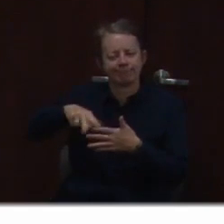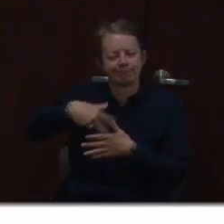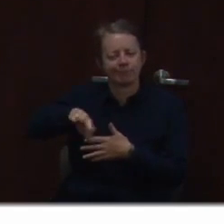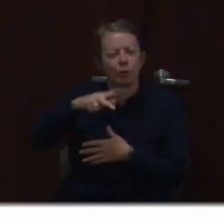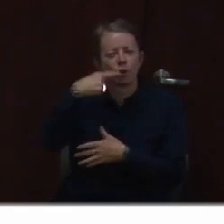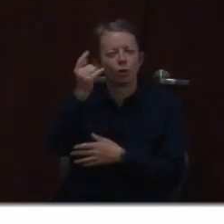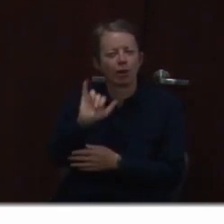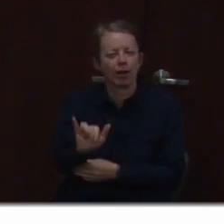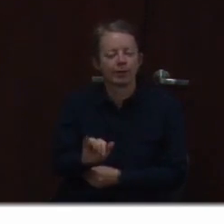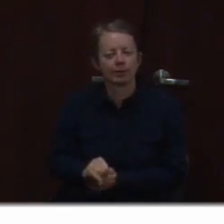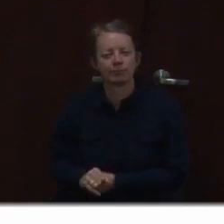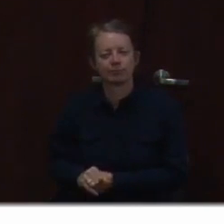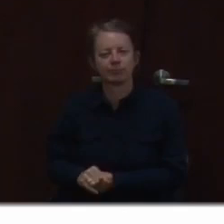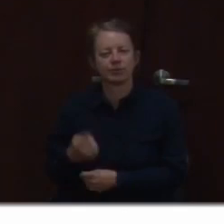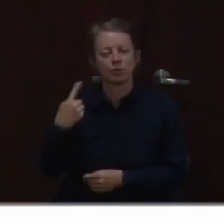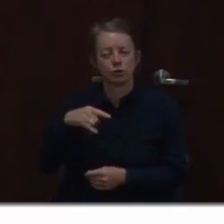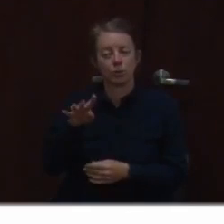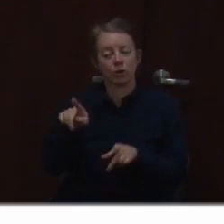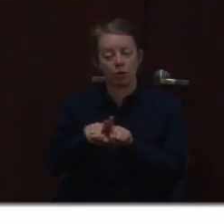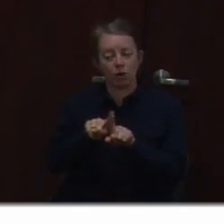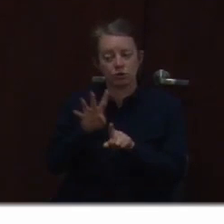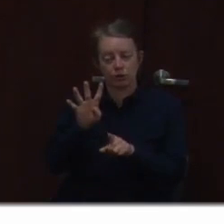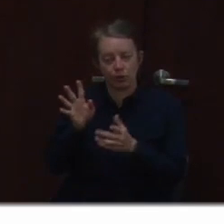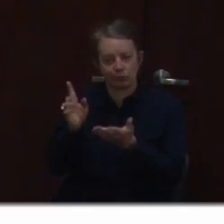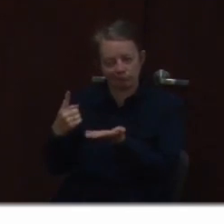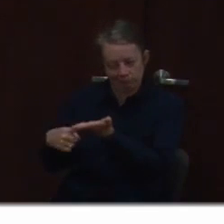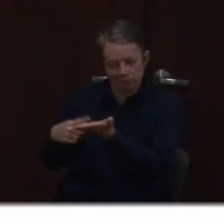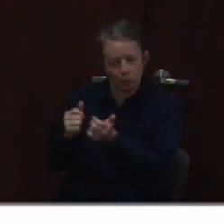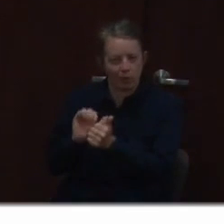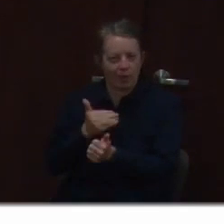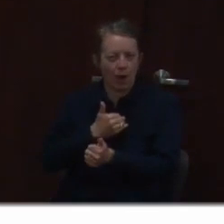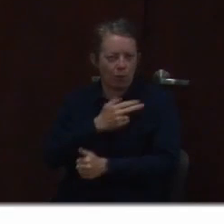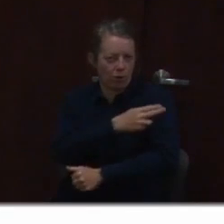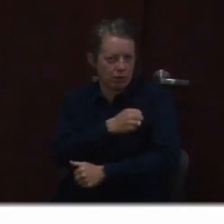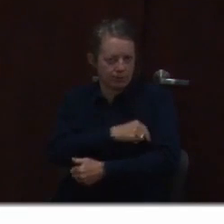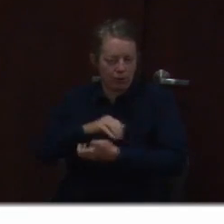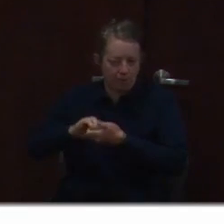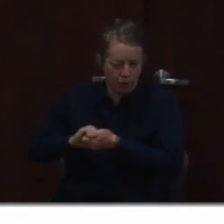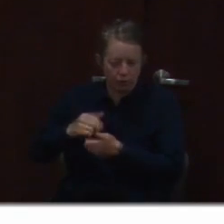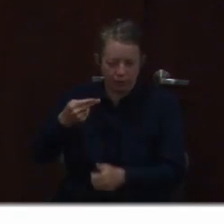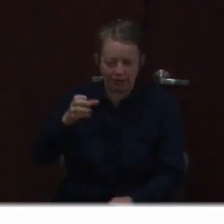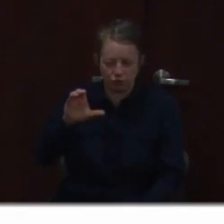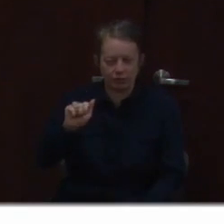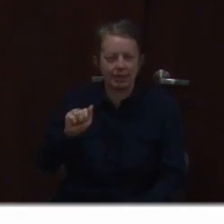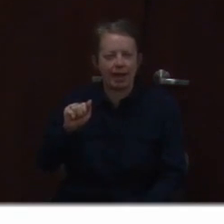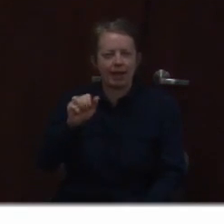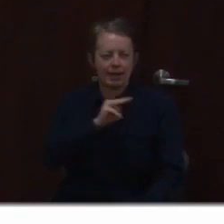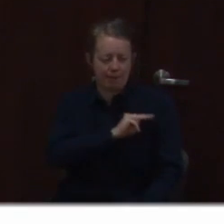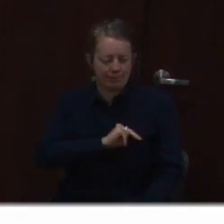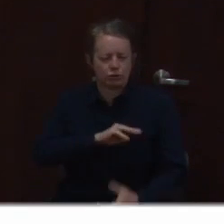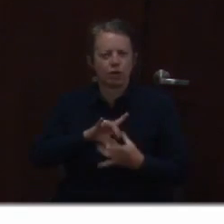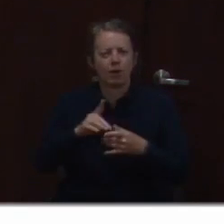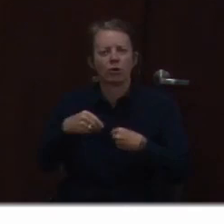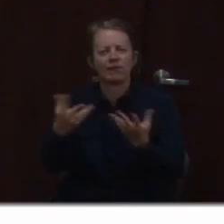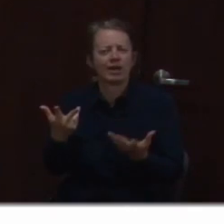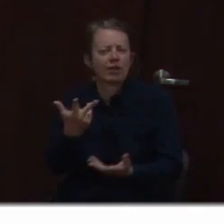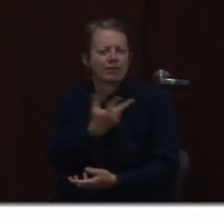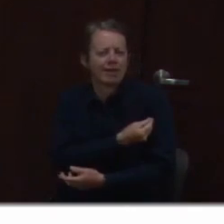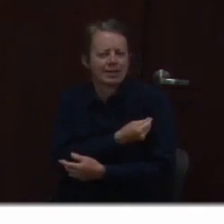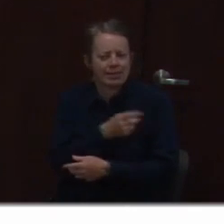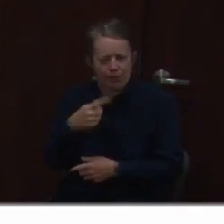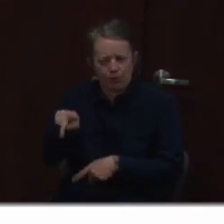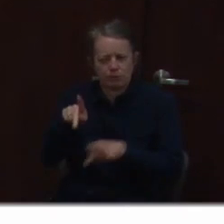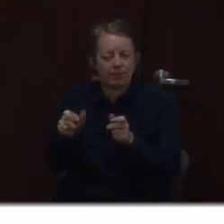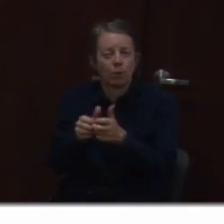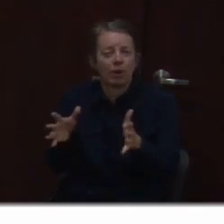that we are in discussions with our hospital partner, HCA Mission, about vaccinating the homeless and incarcerated as we enter into